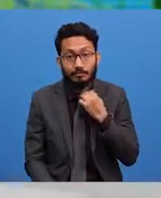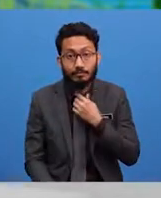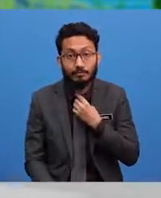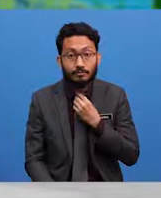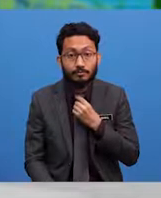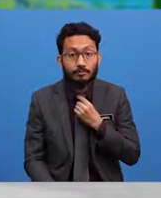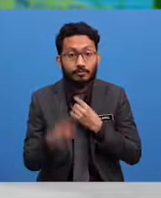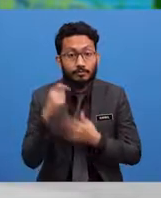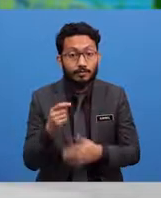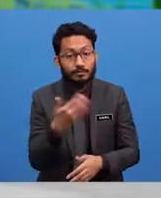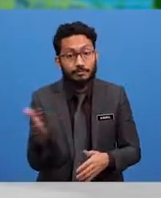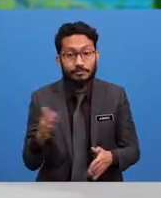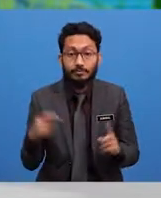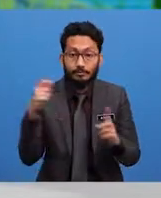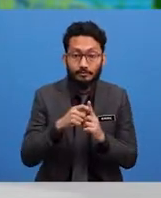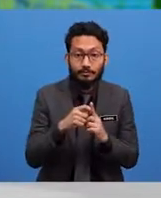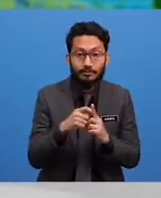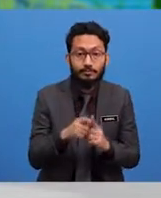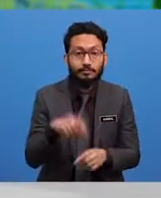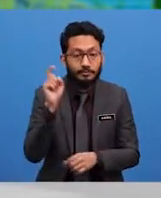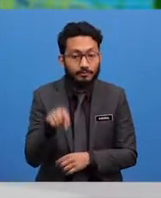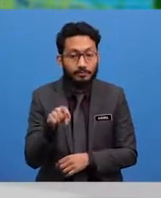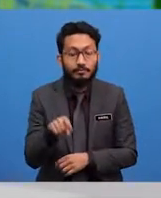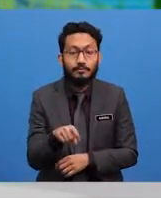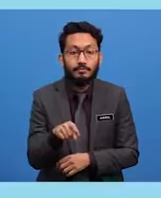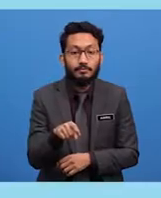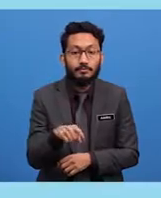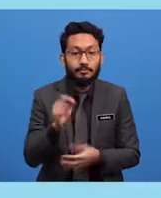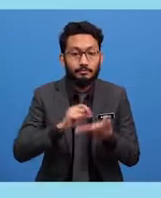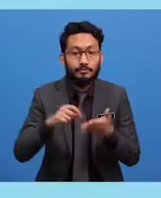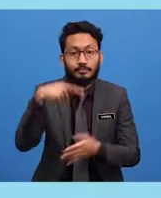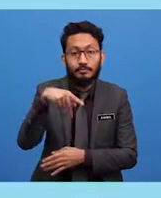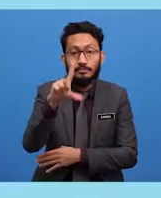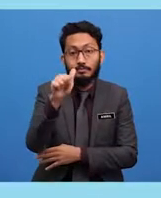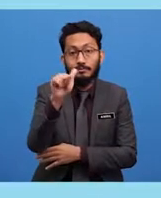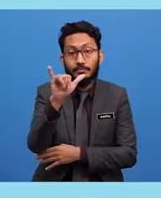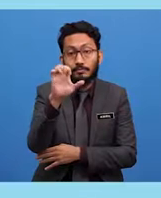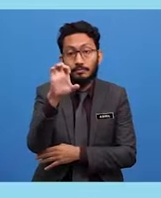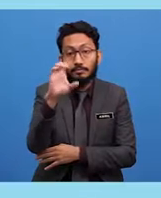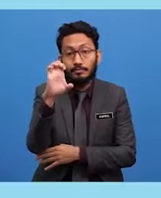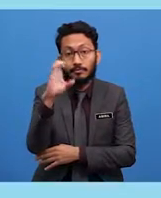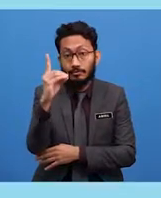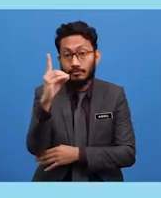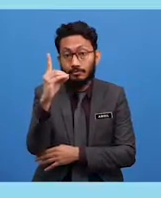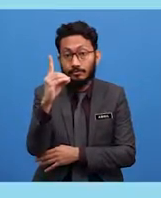the past tense form should be written as played. For example, we